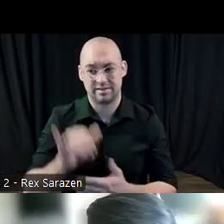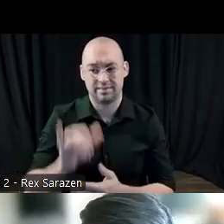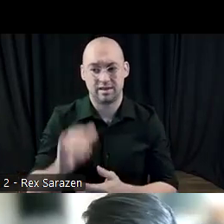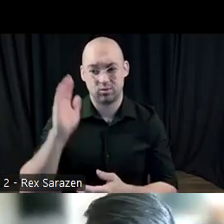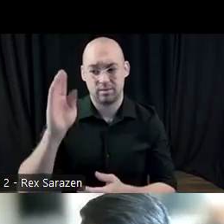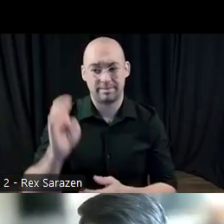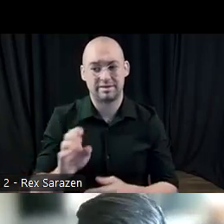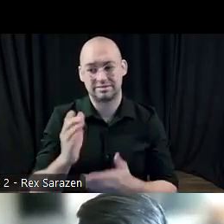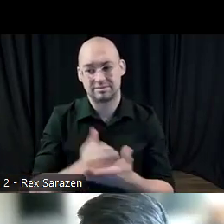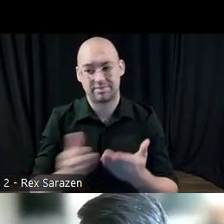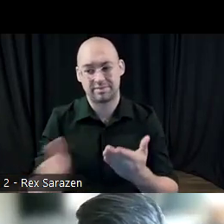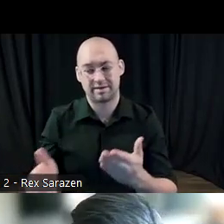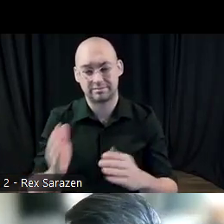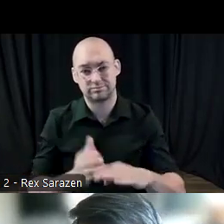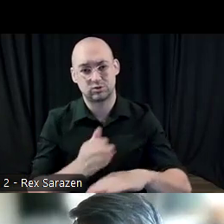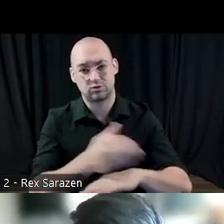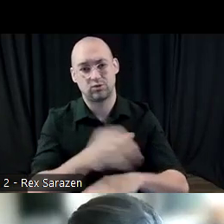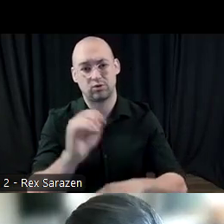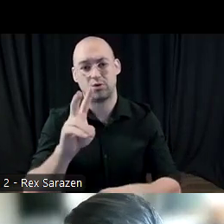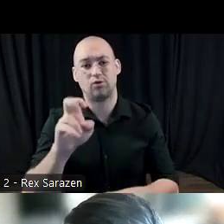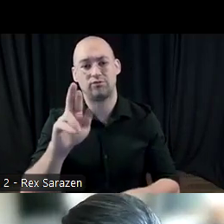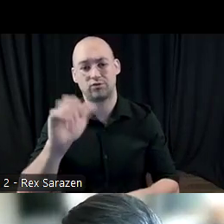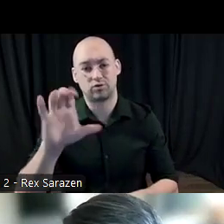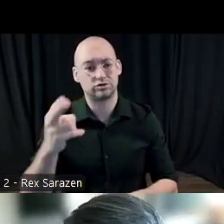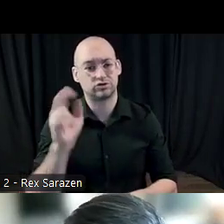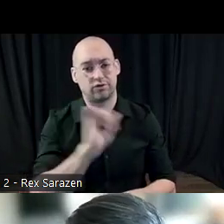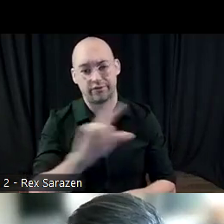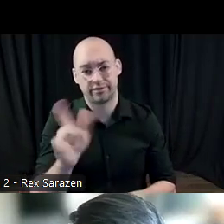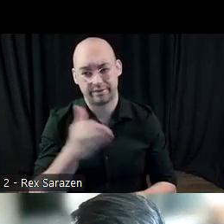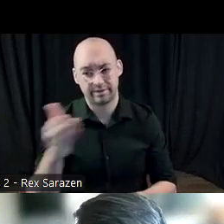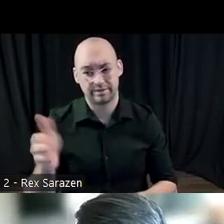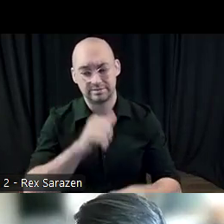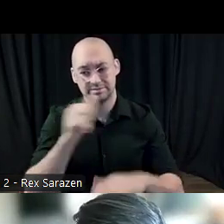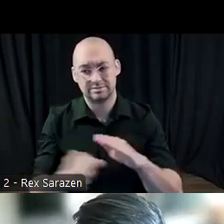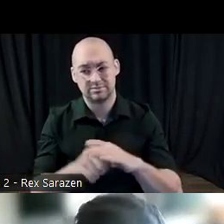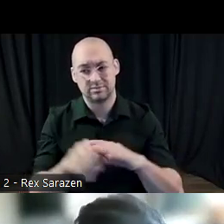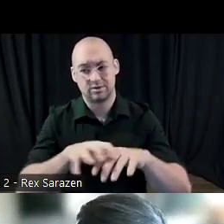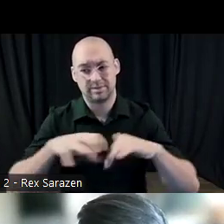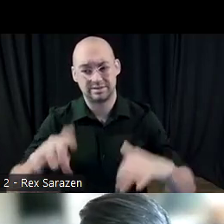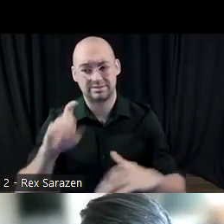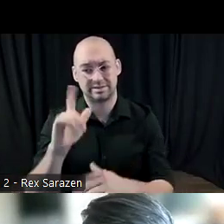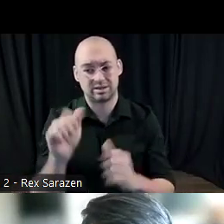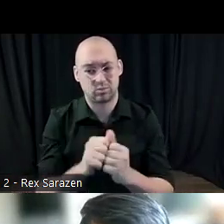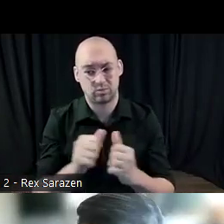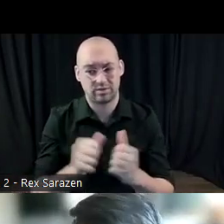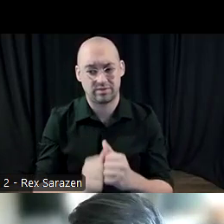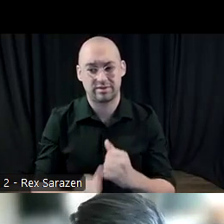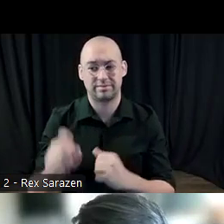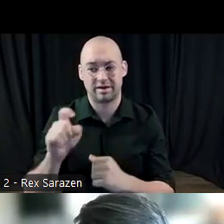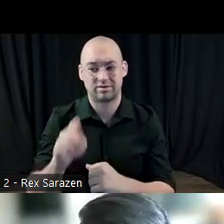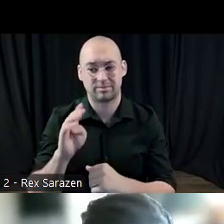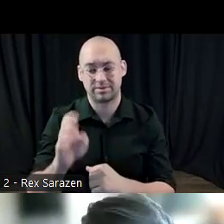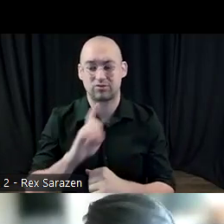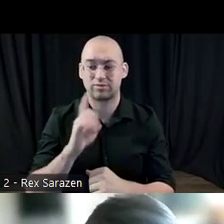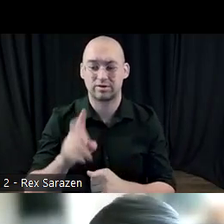that overarches all these initiatives from all the subcommittees that we deal with, that we're going to be really responsive